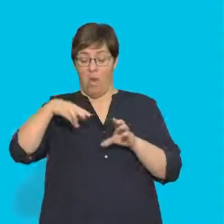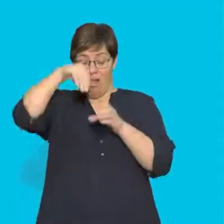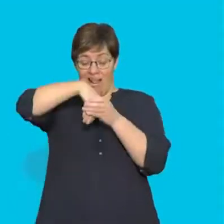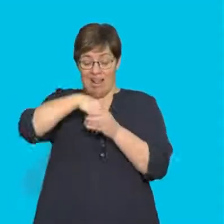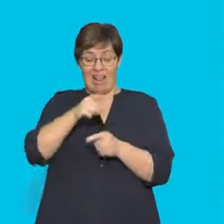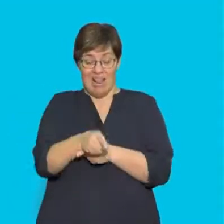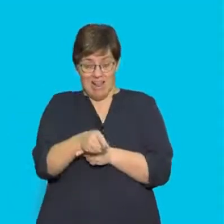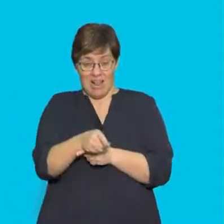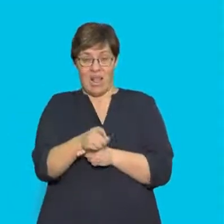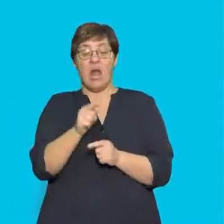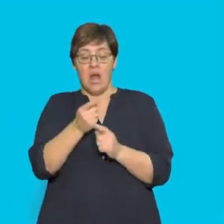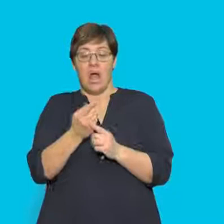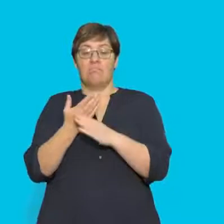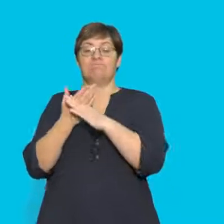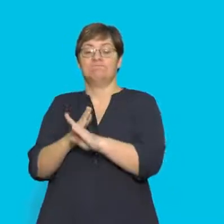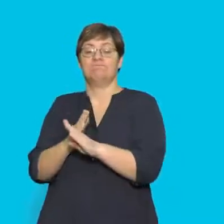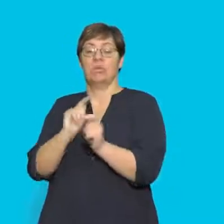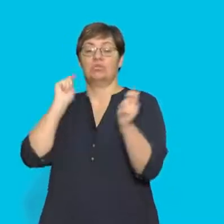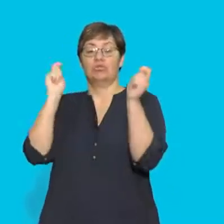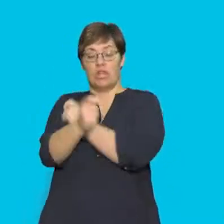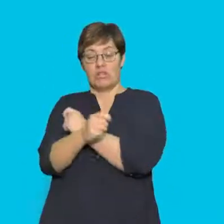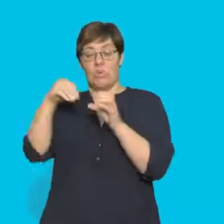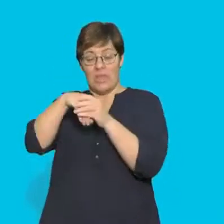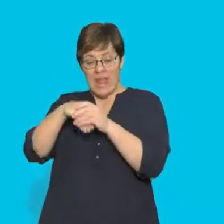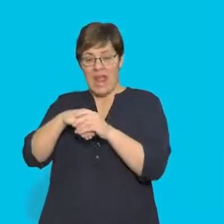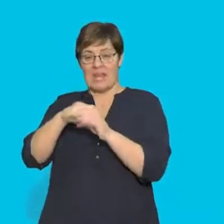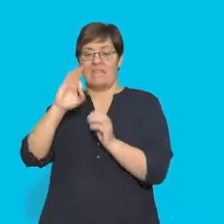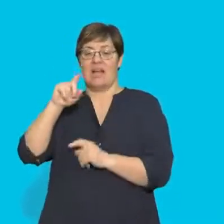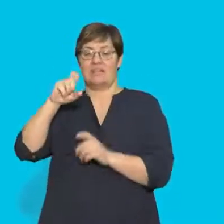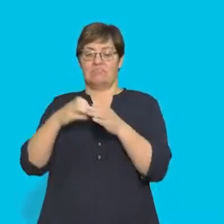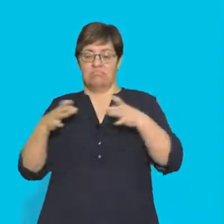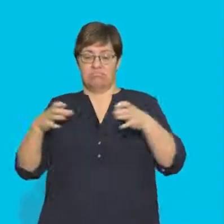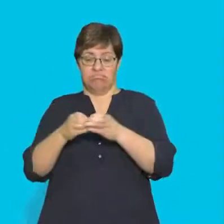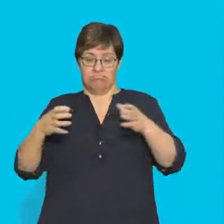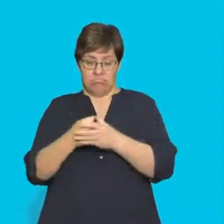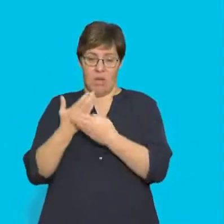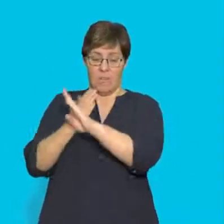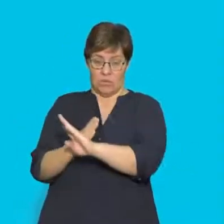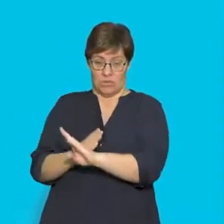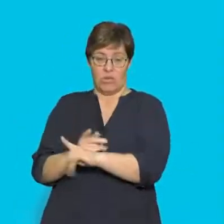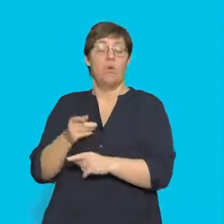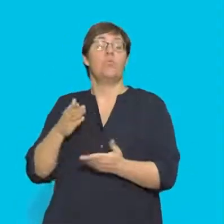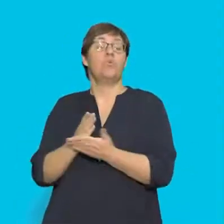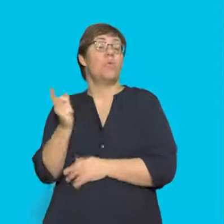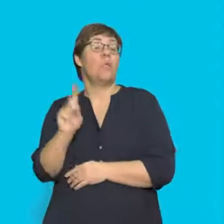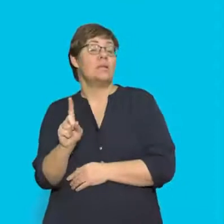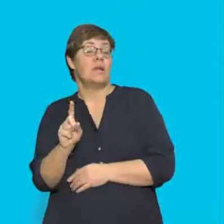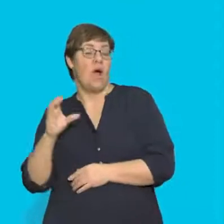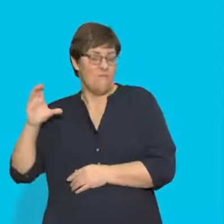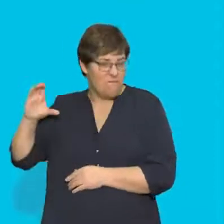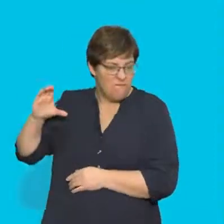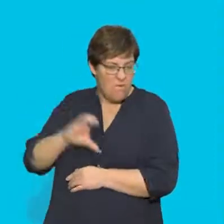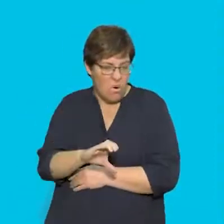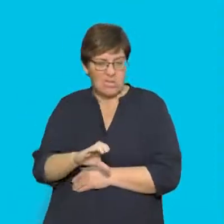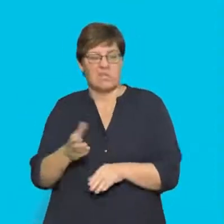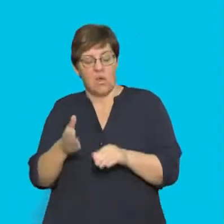the change in magnetic flux. And it does that by exerting a force on the magnet that